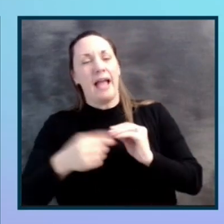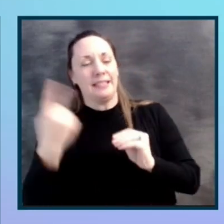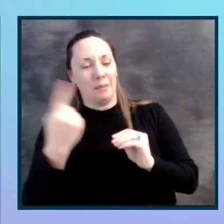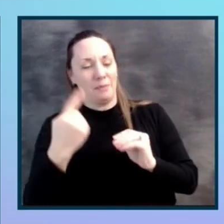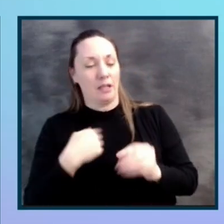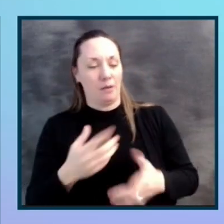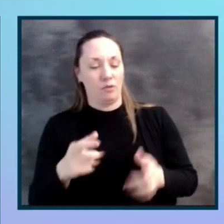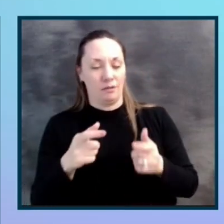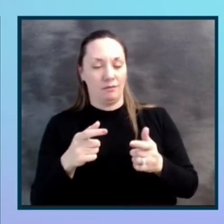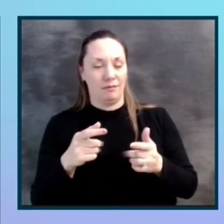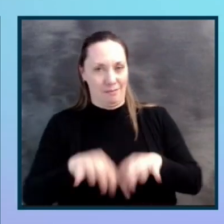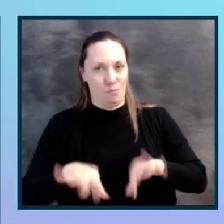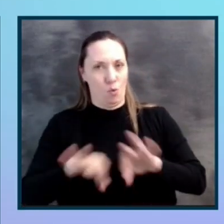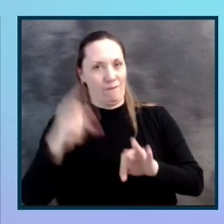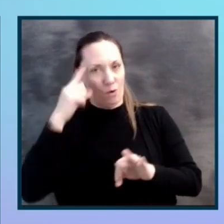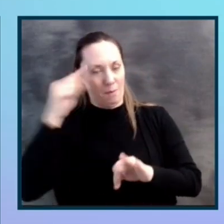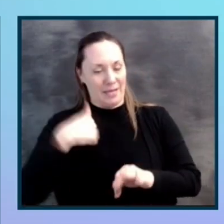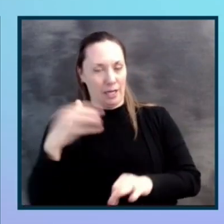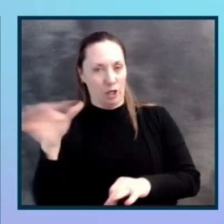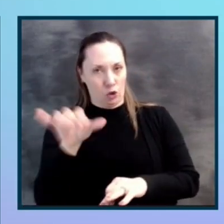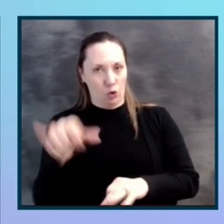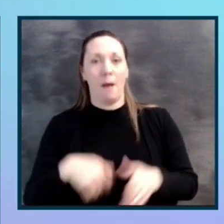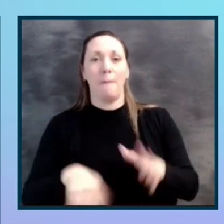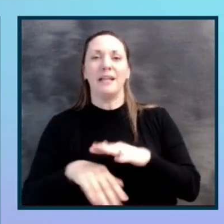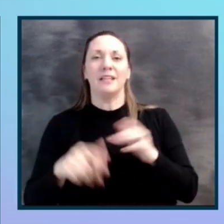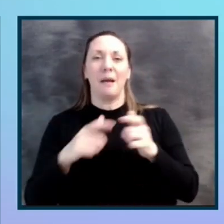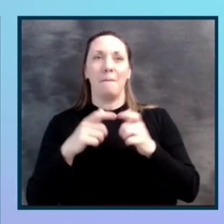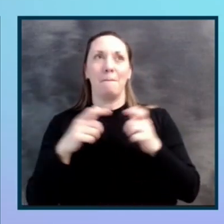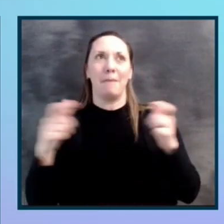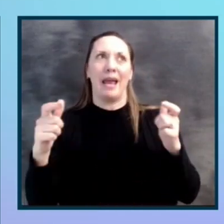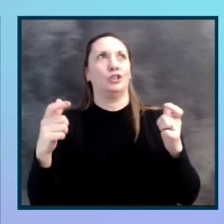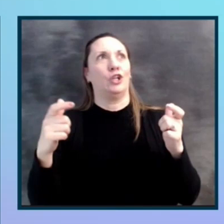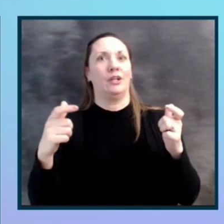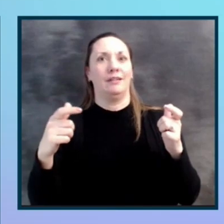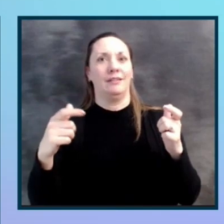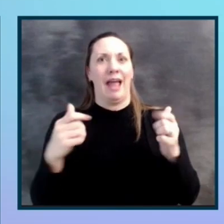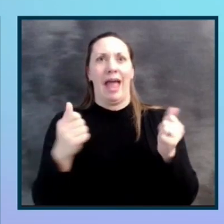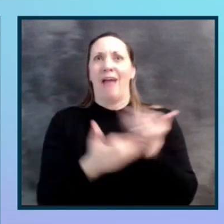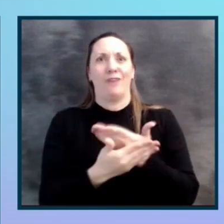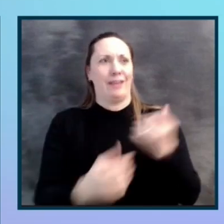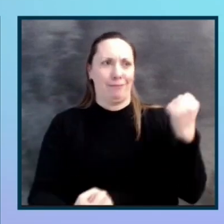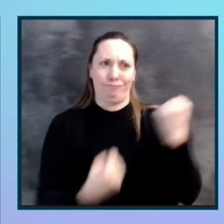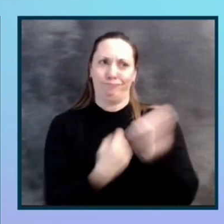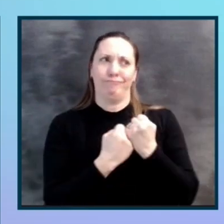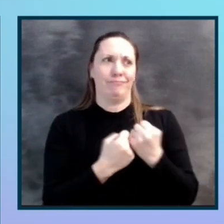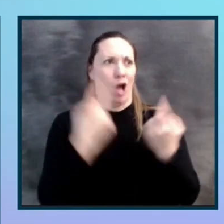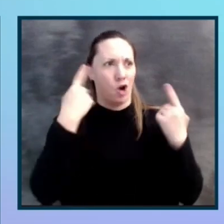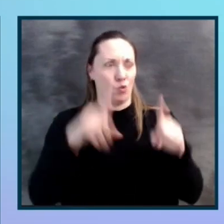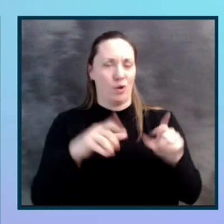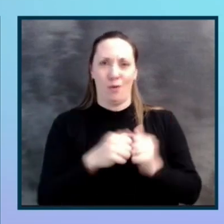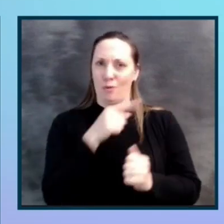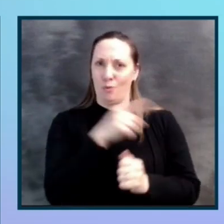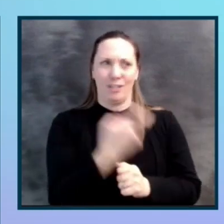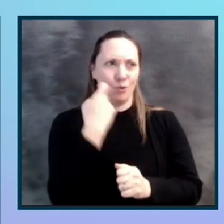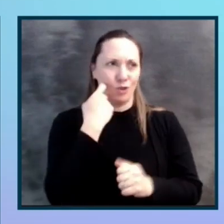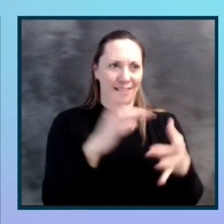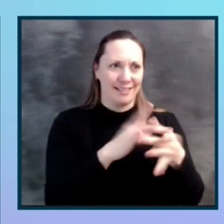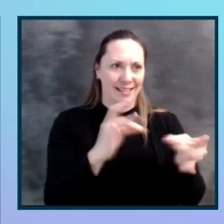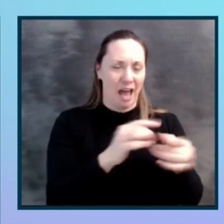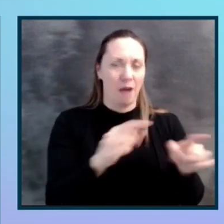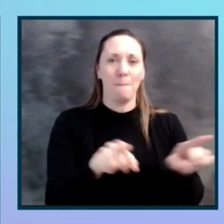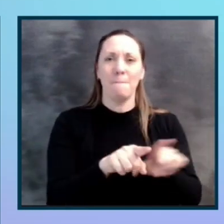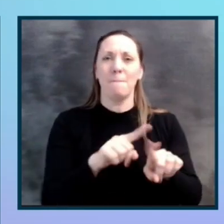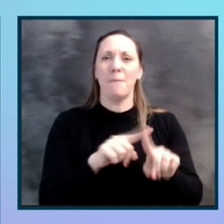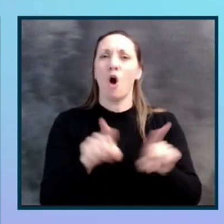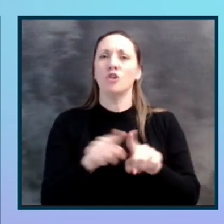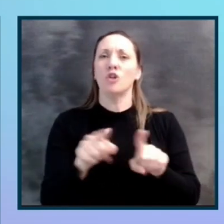me too. So basically, like, major +1 to everything you just said. But I think what really made it work